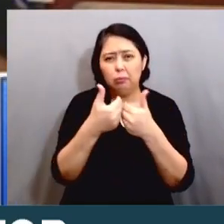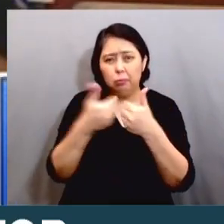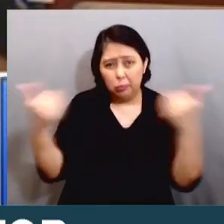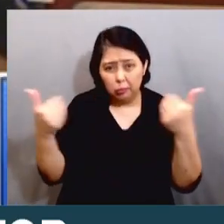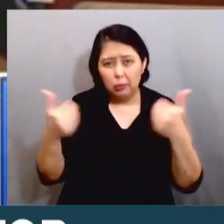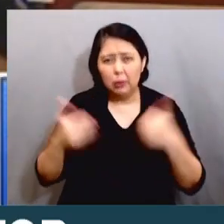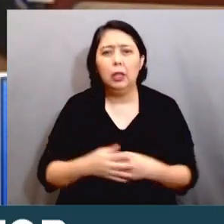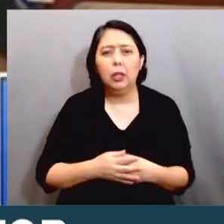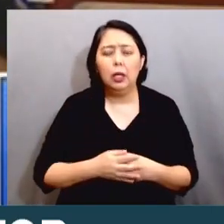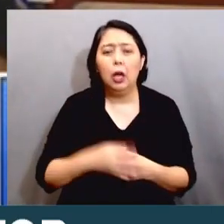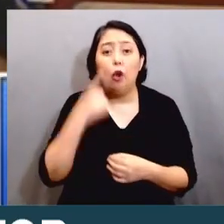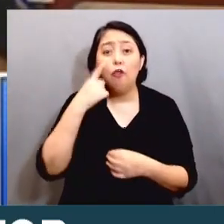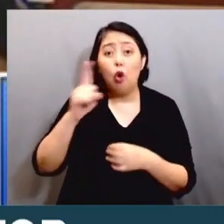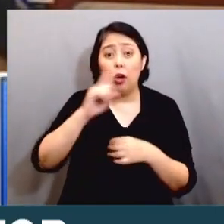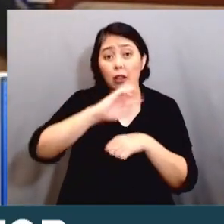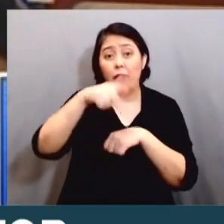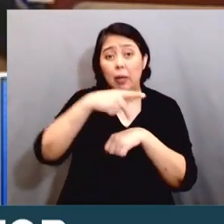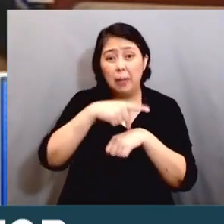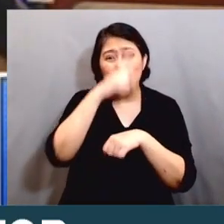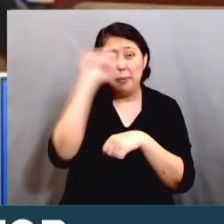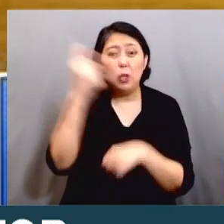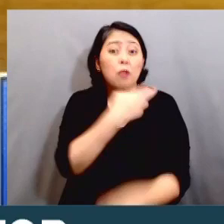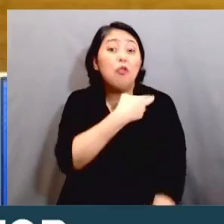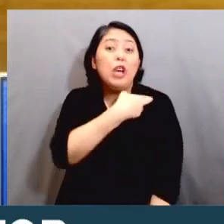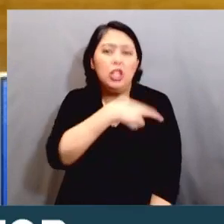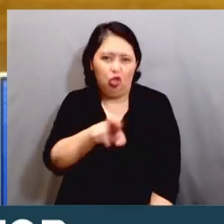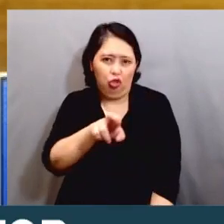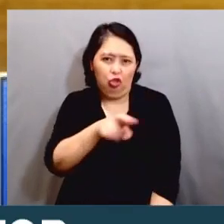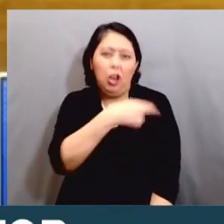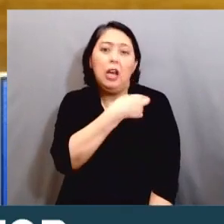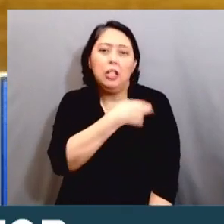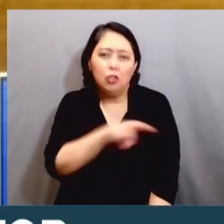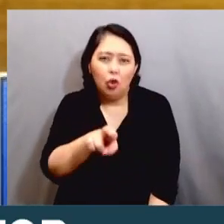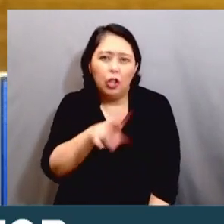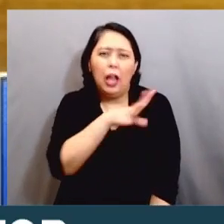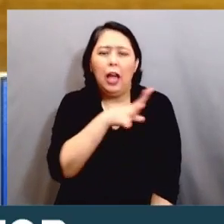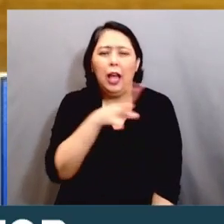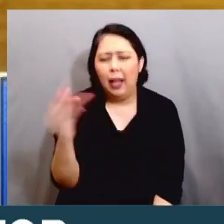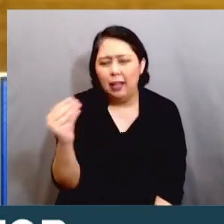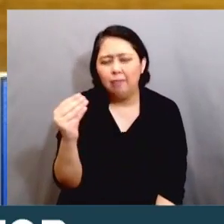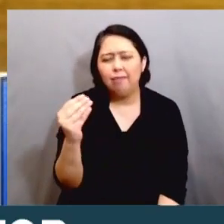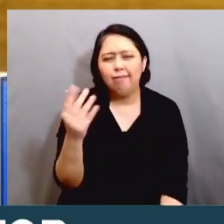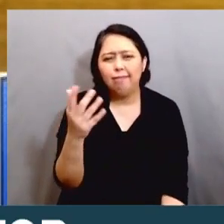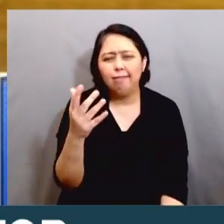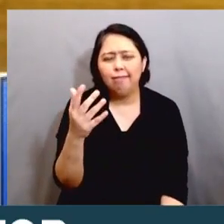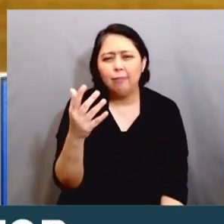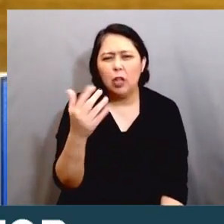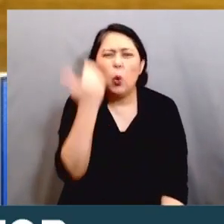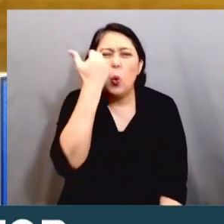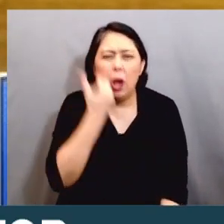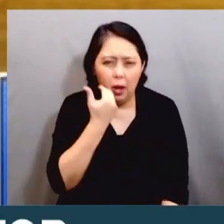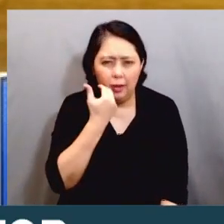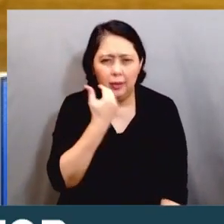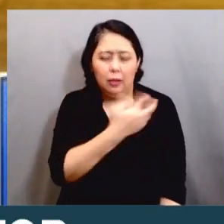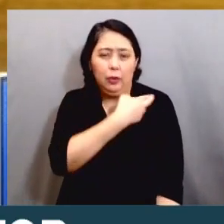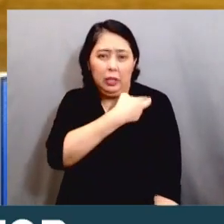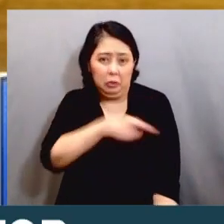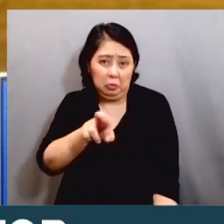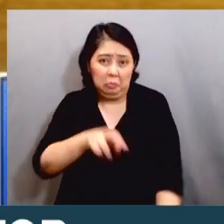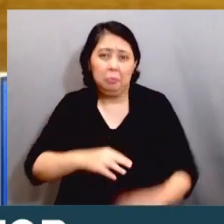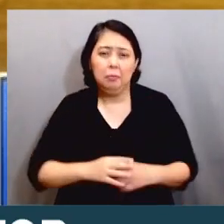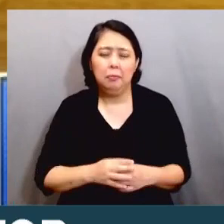and religion's deficiencies, and the proliferation of illegal drugs